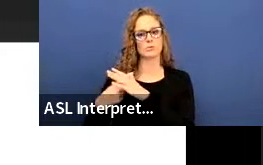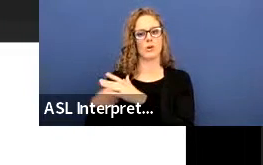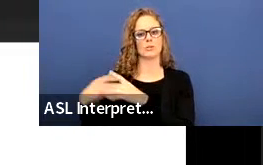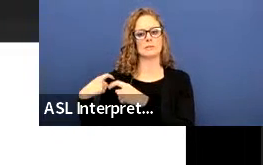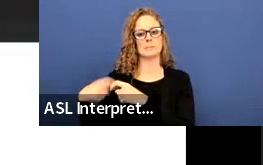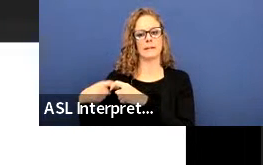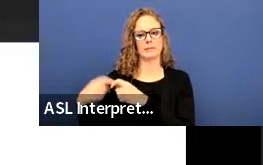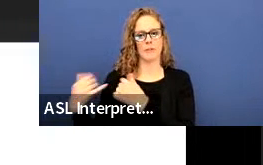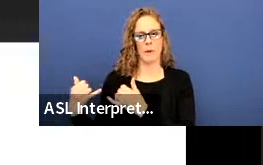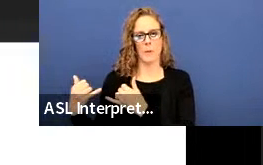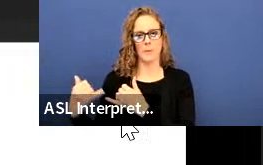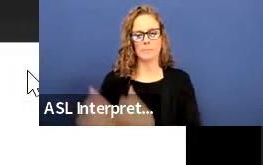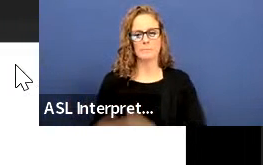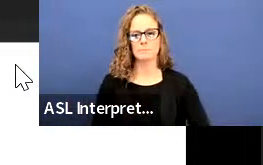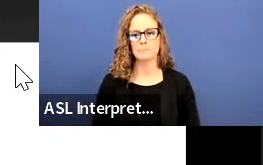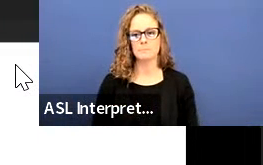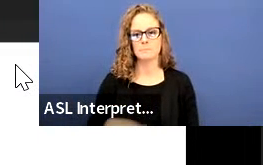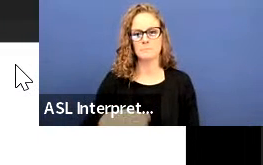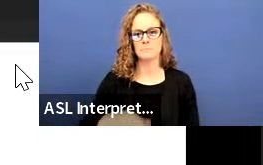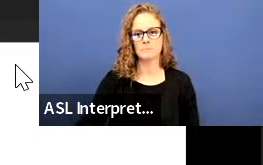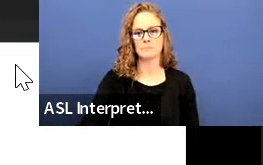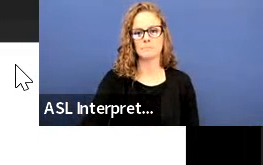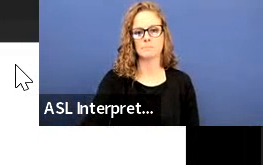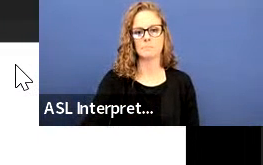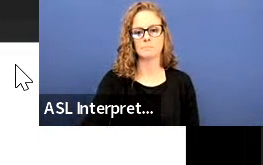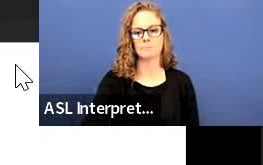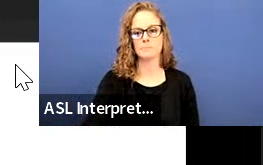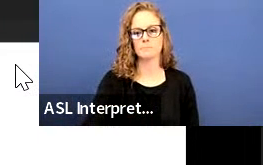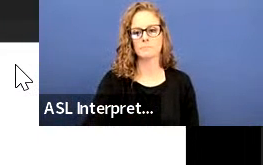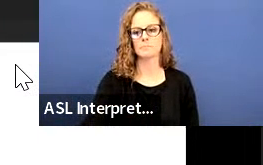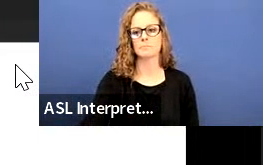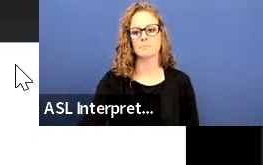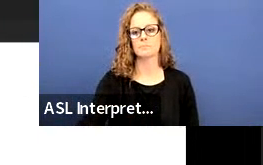see my interpretation Button at the bottom.